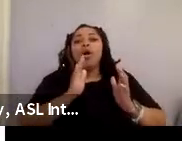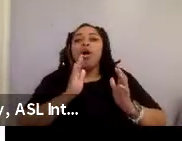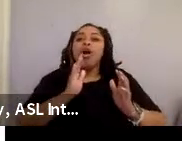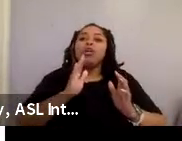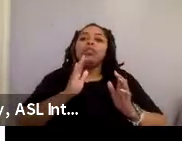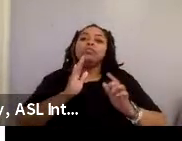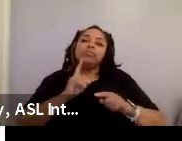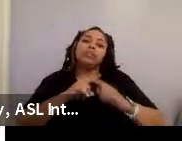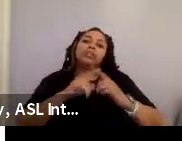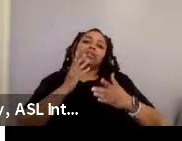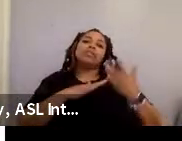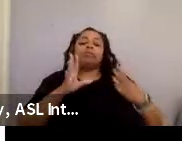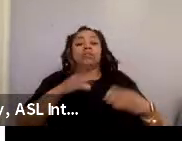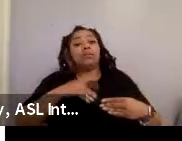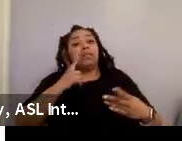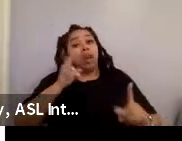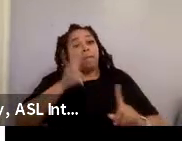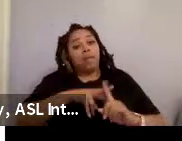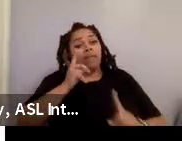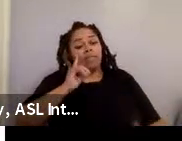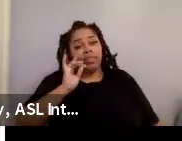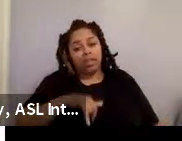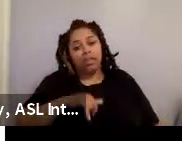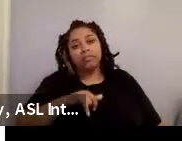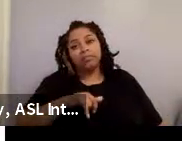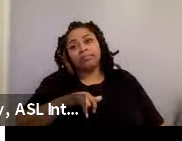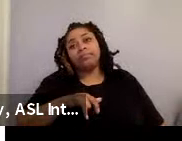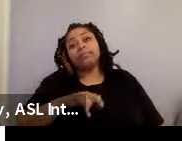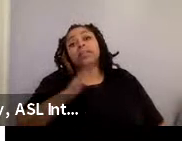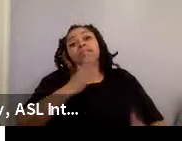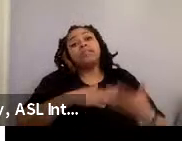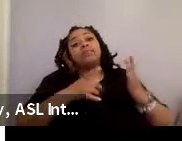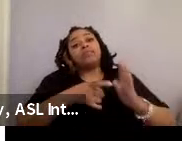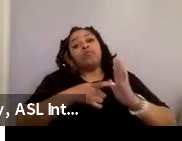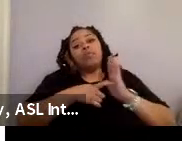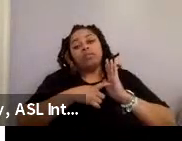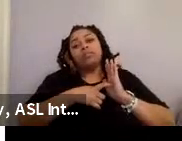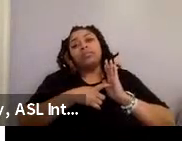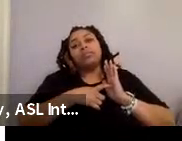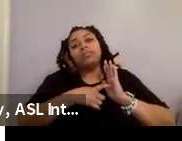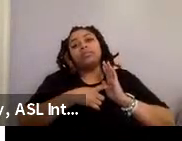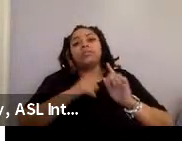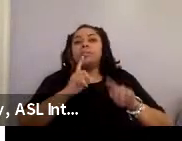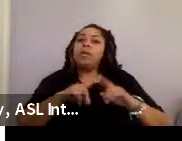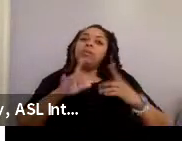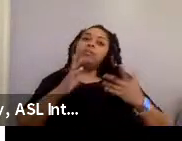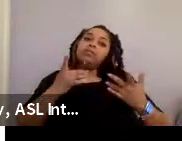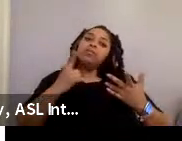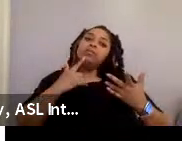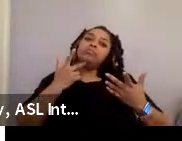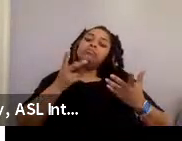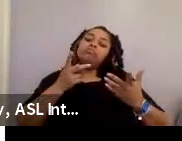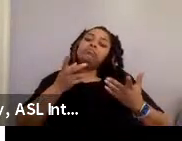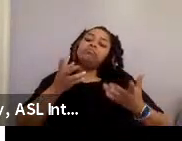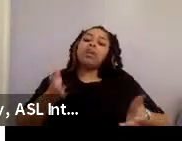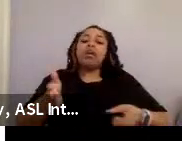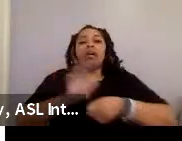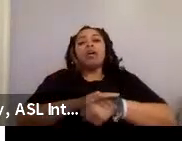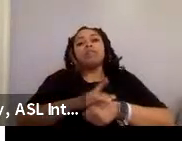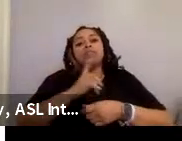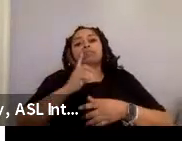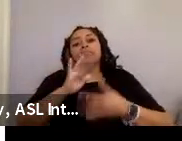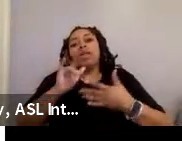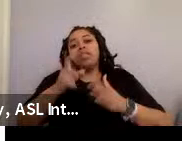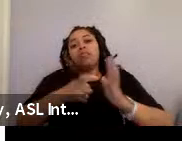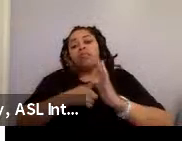some exceptions that apply to those, some of the requirements, but they're otherwise very well covered by the 508 requirements.